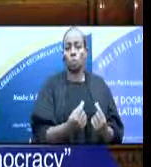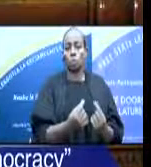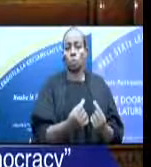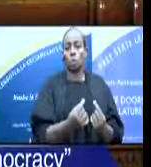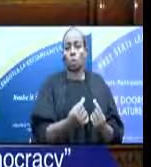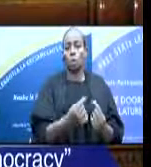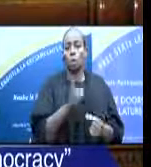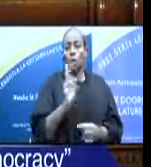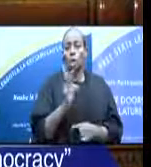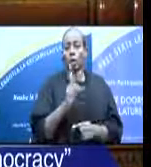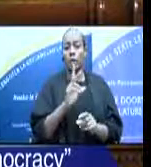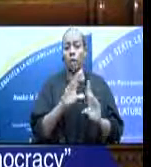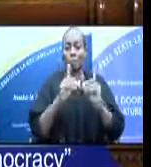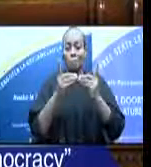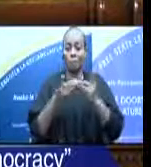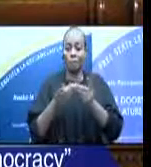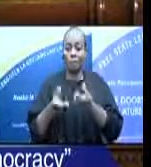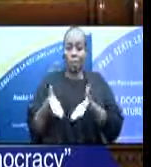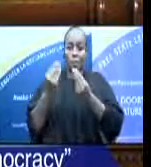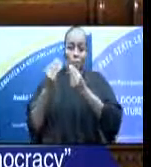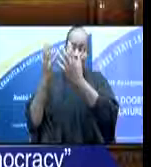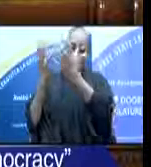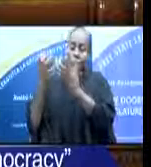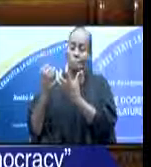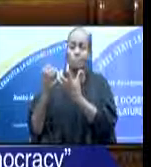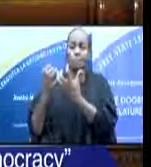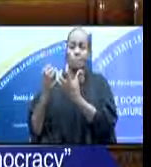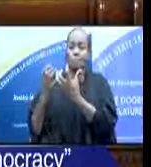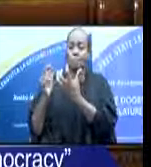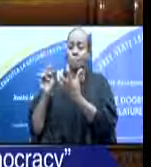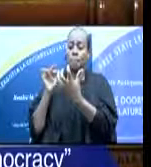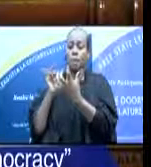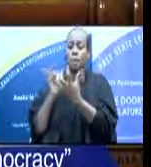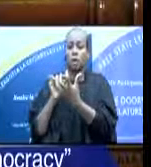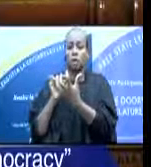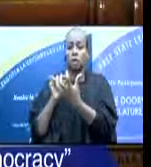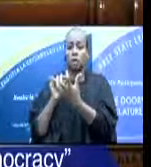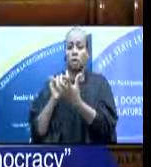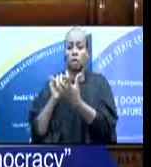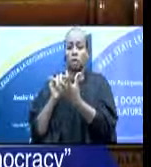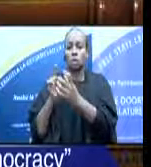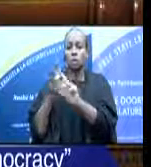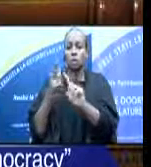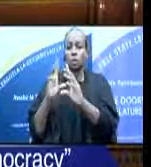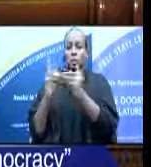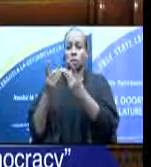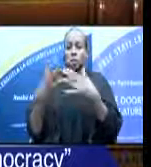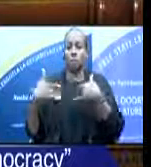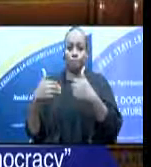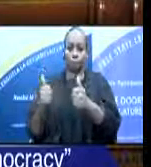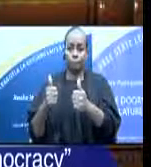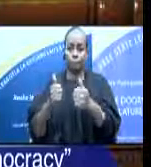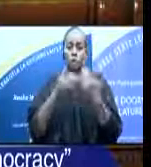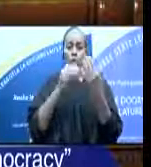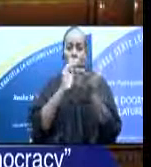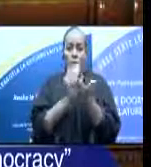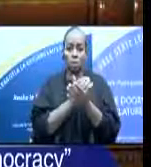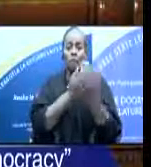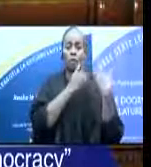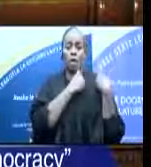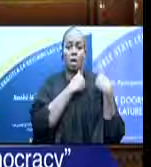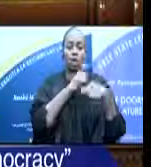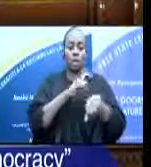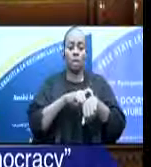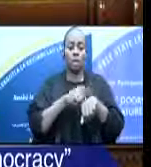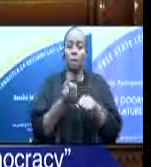that the department received from the Presidency and Ministry of Health on its efforts to save lives during